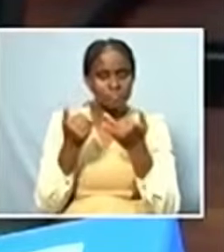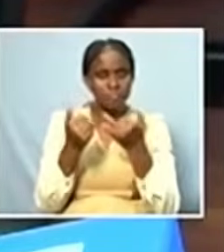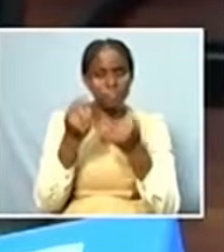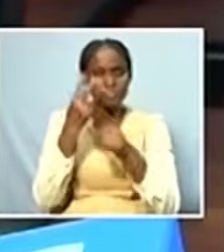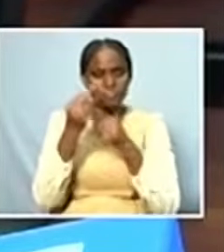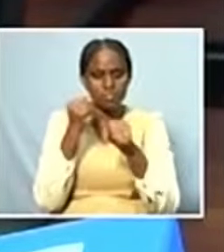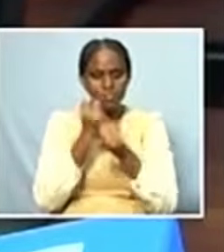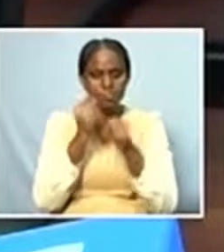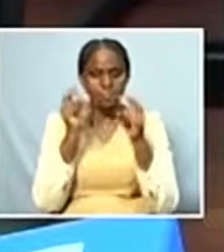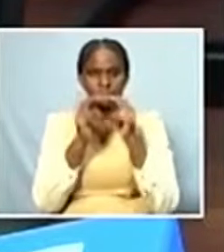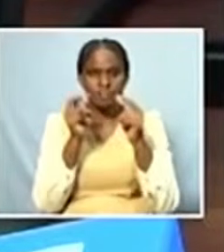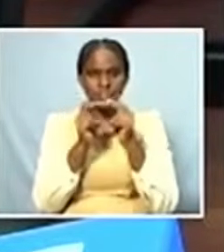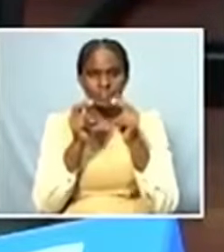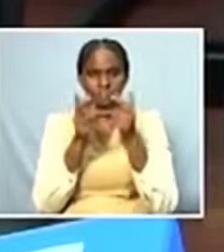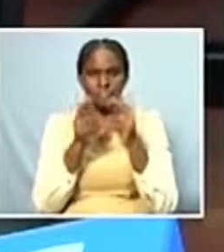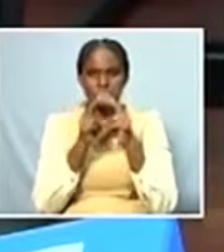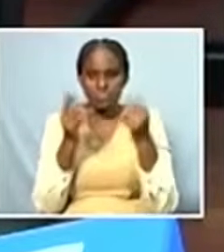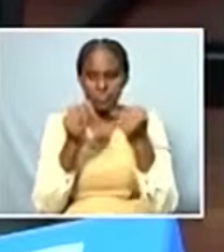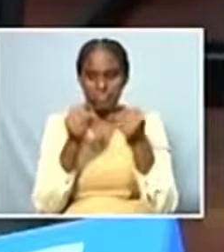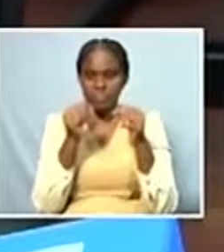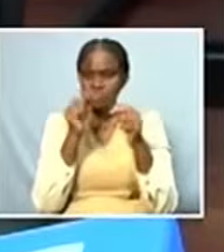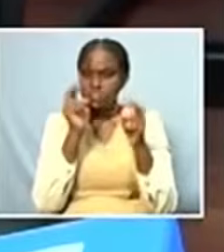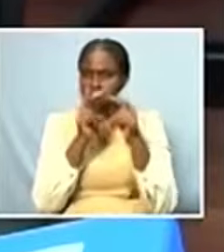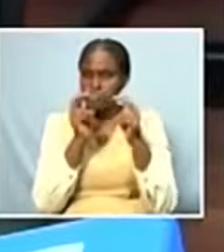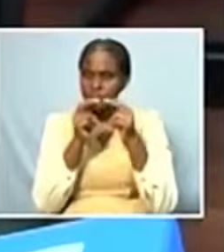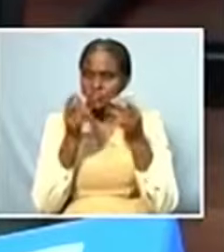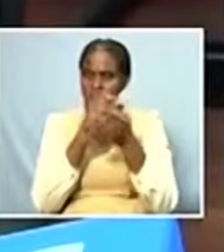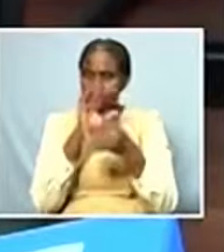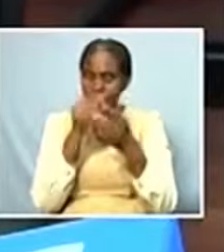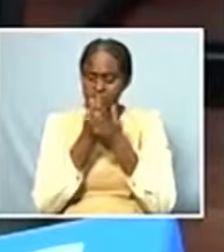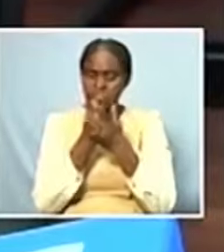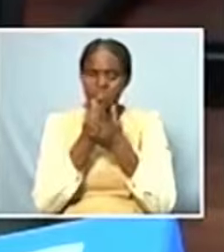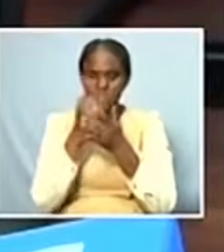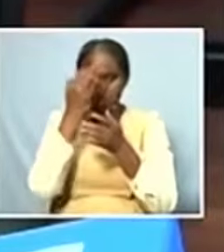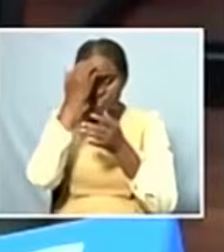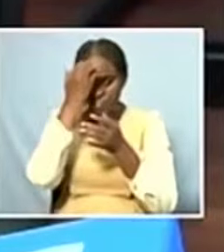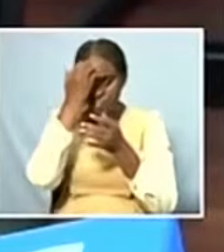2-year contract. So the contracts were